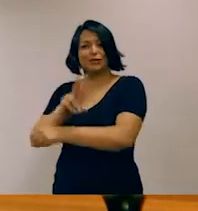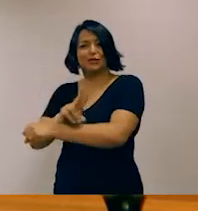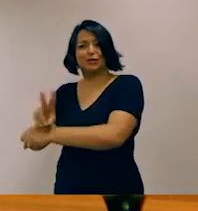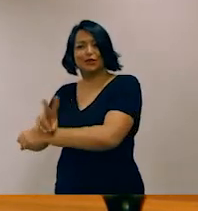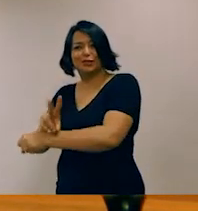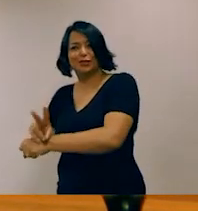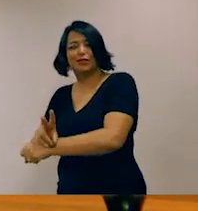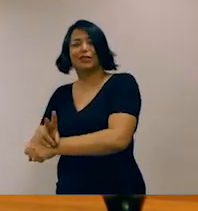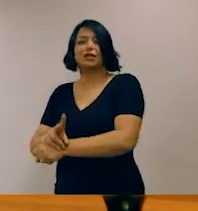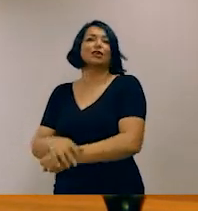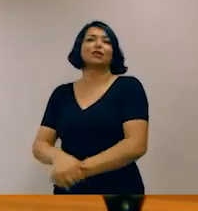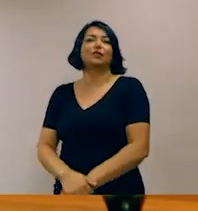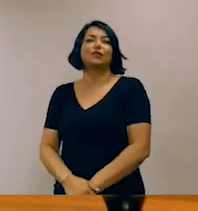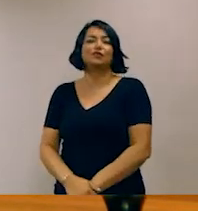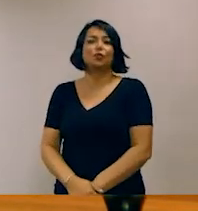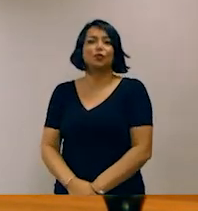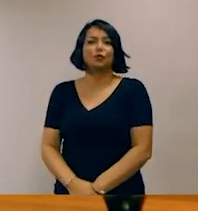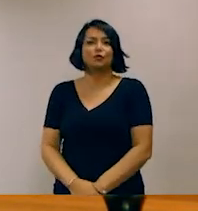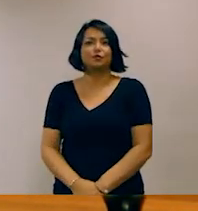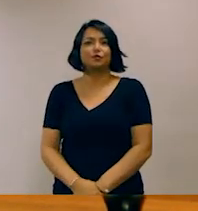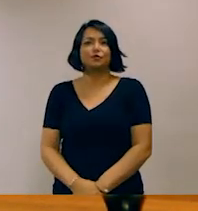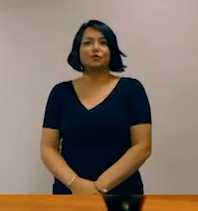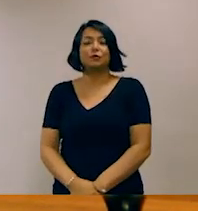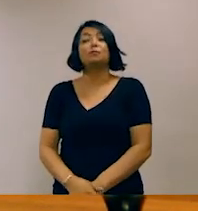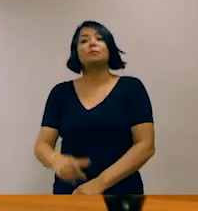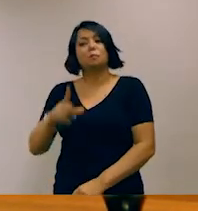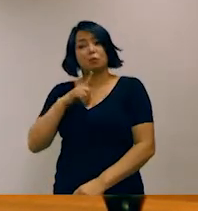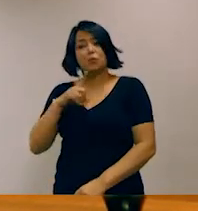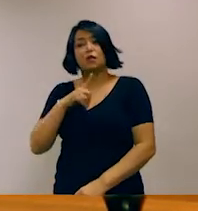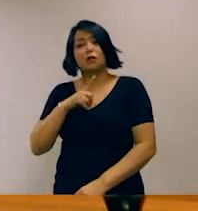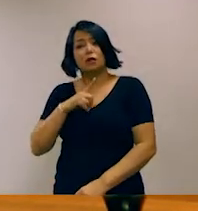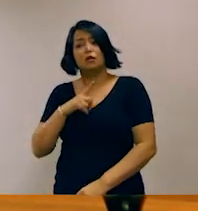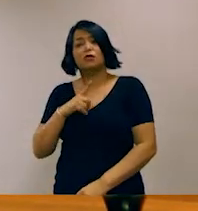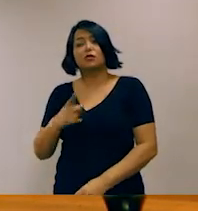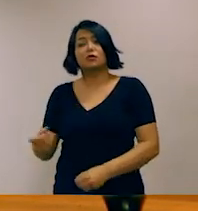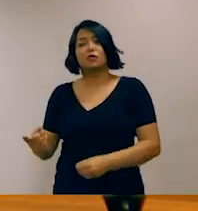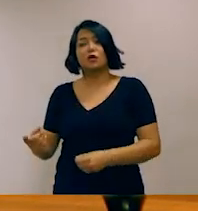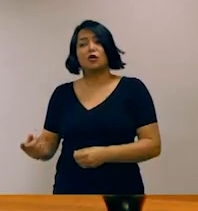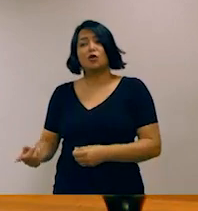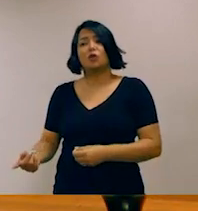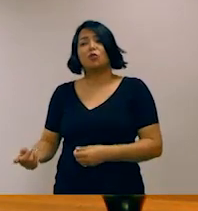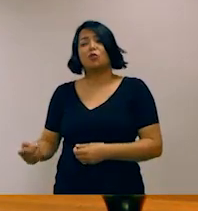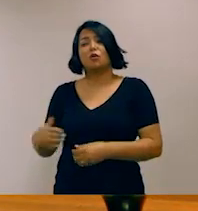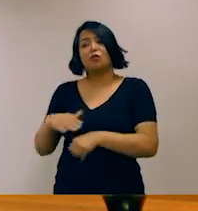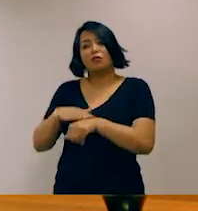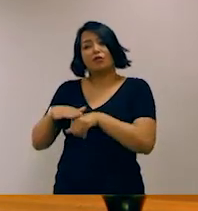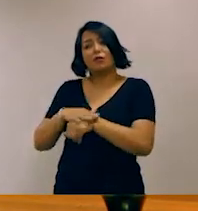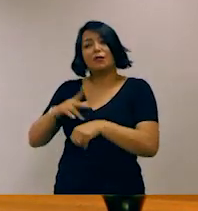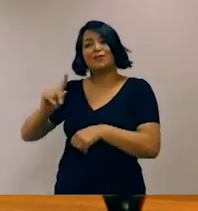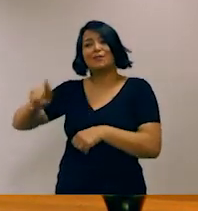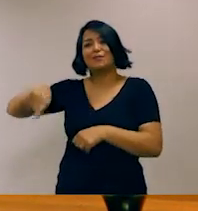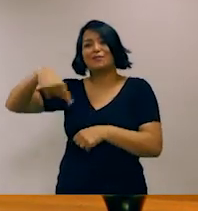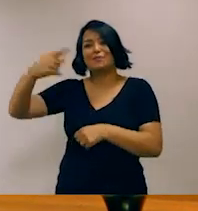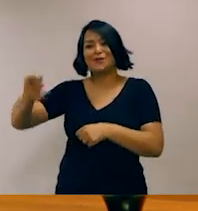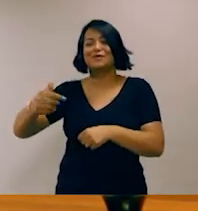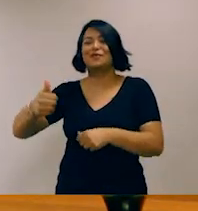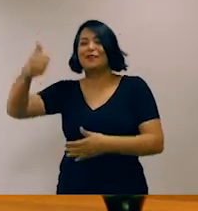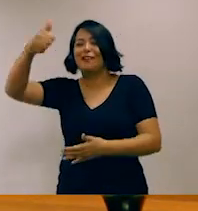is a supervised application. So we've had this feedback, and